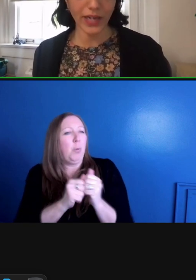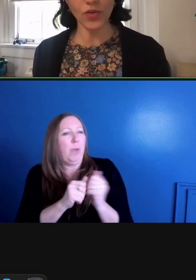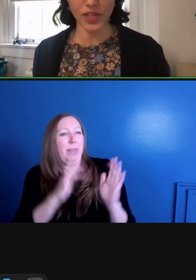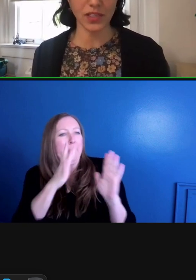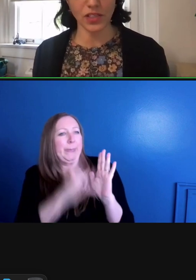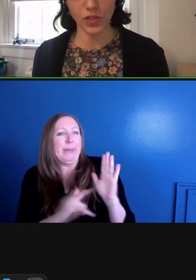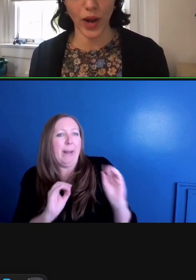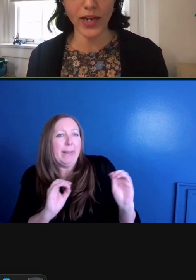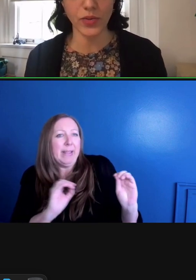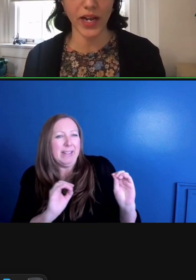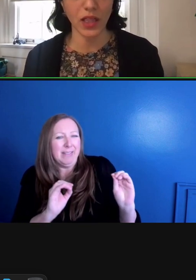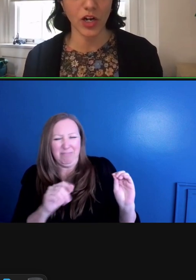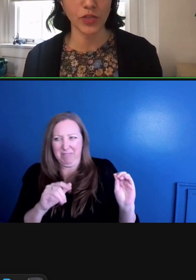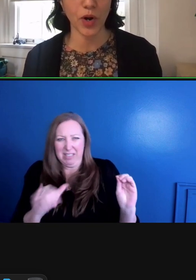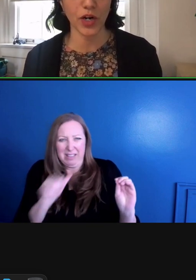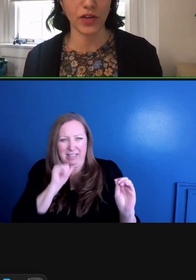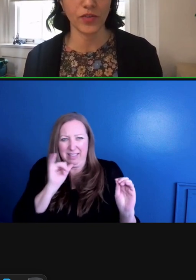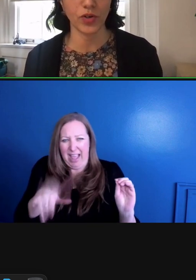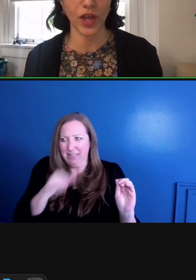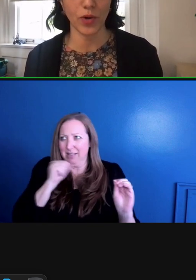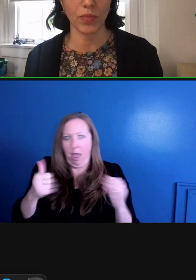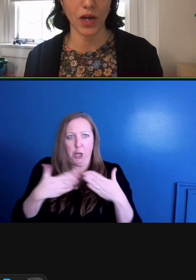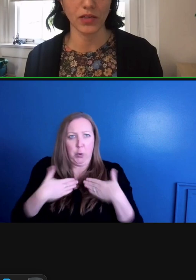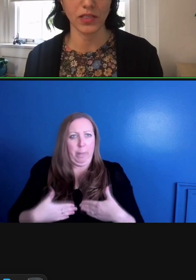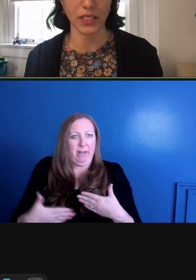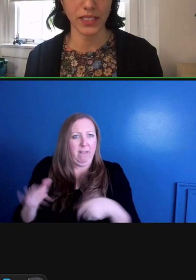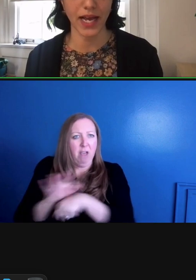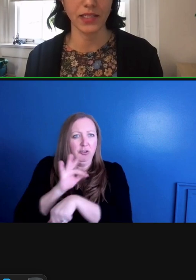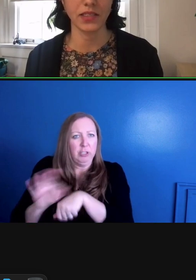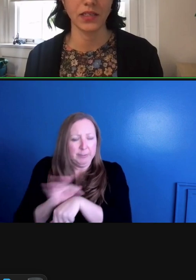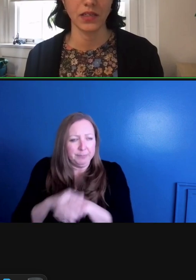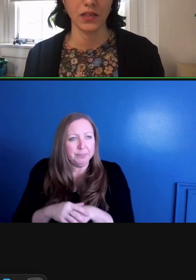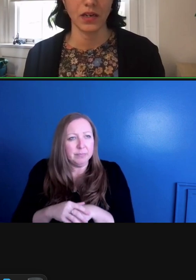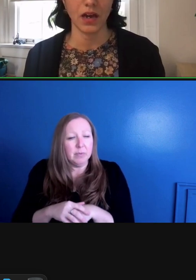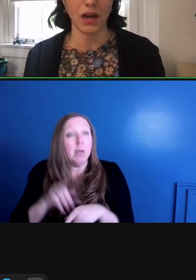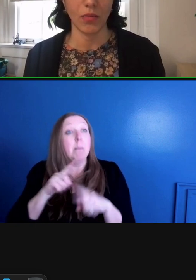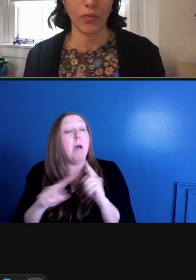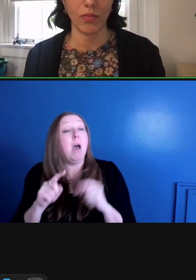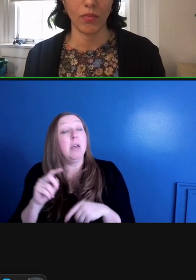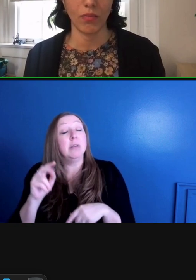But I don't think this is correct, right? A large part of neural network models' success